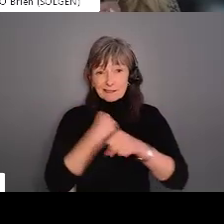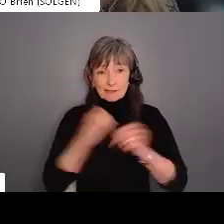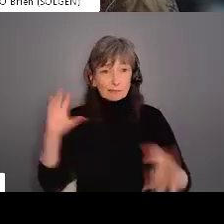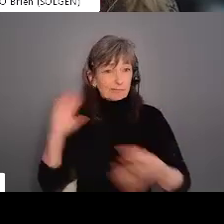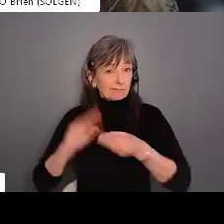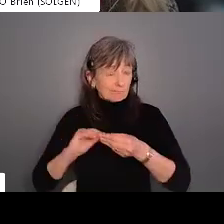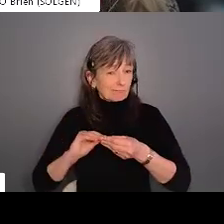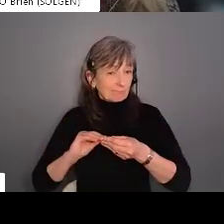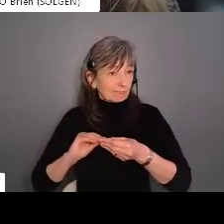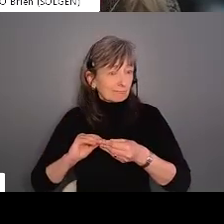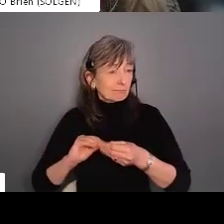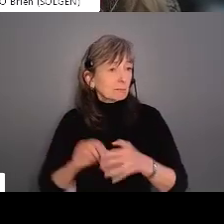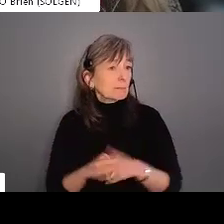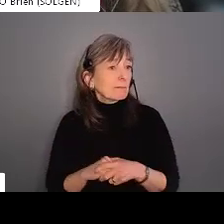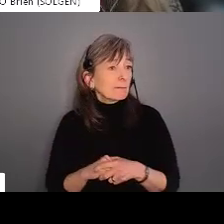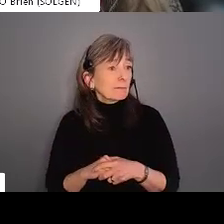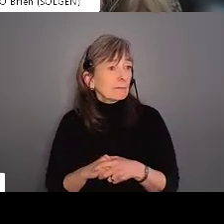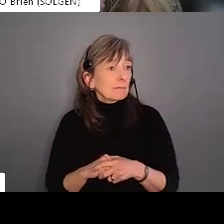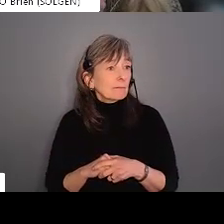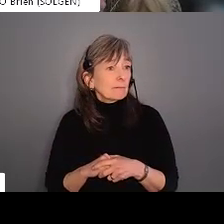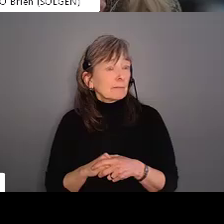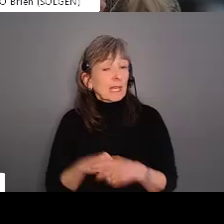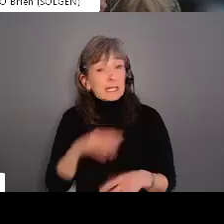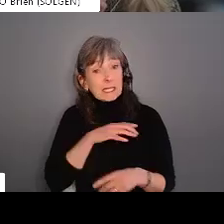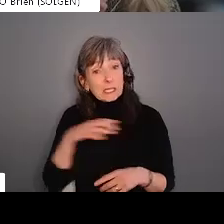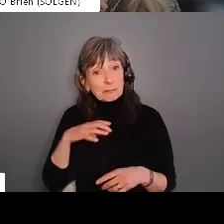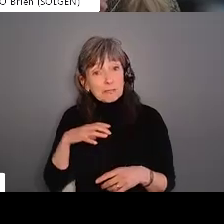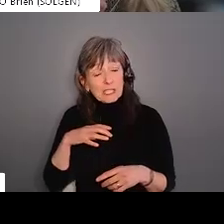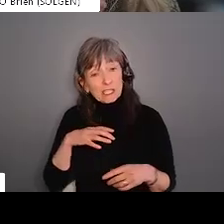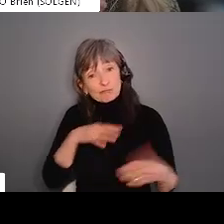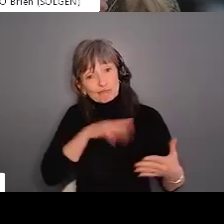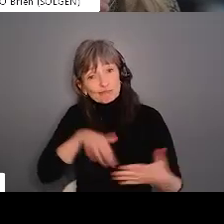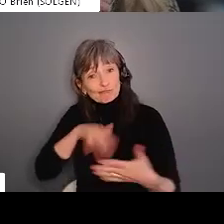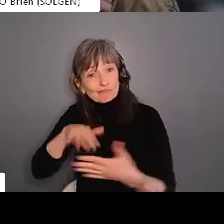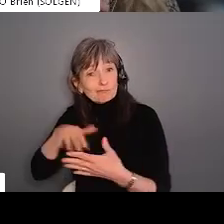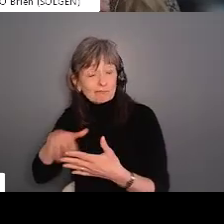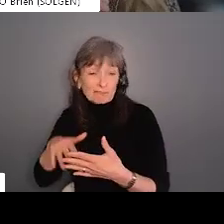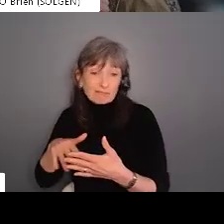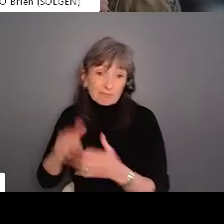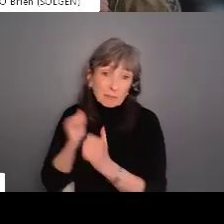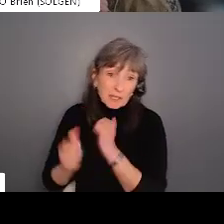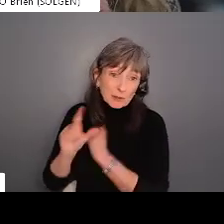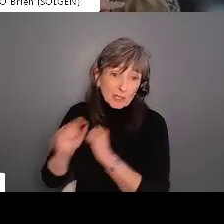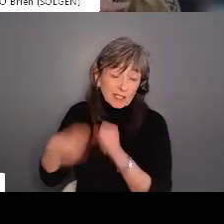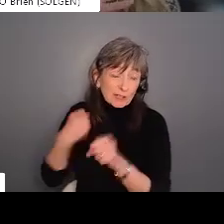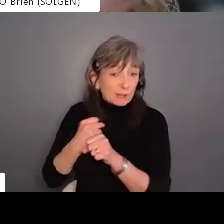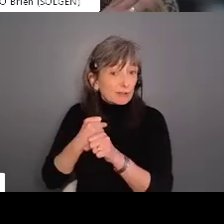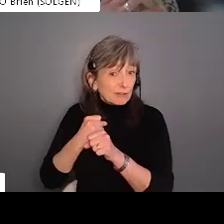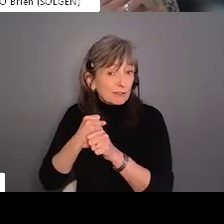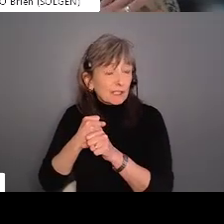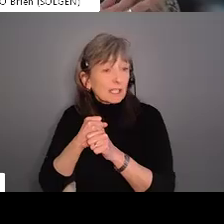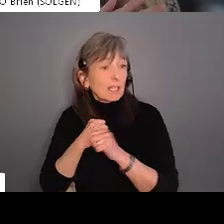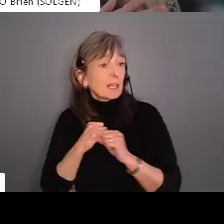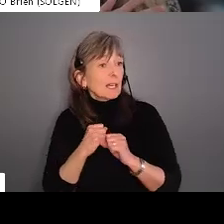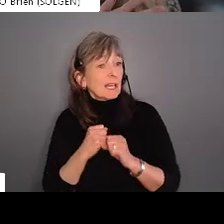produced over time. So as Liz mentioned, the committee has been reviewing cases for over 20 years now. And so in our most